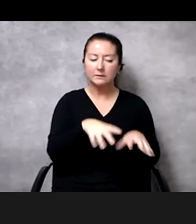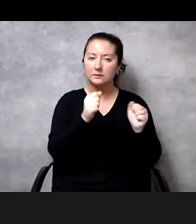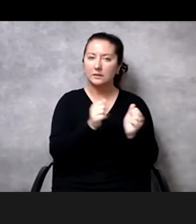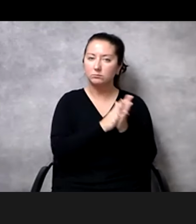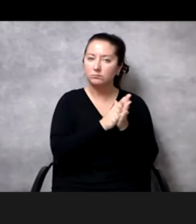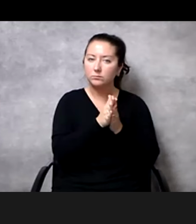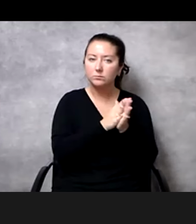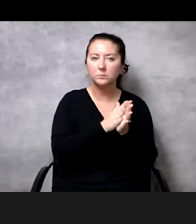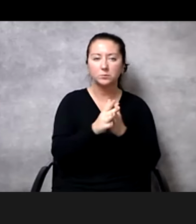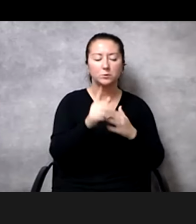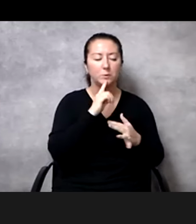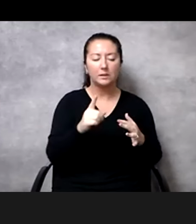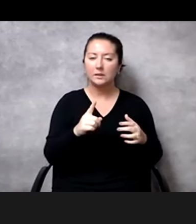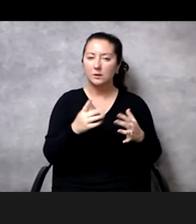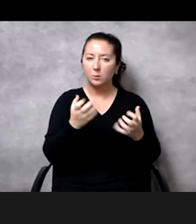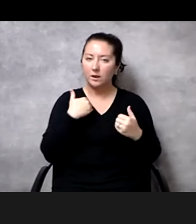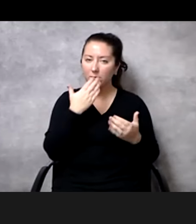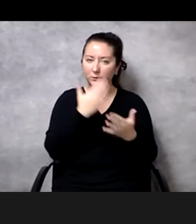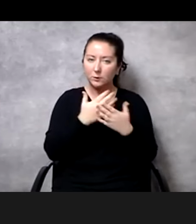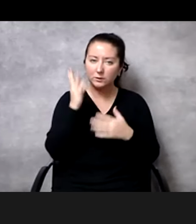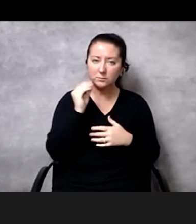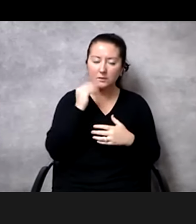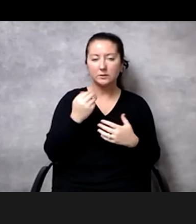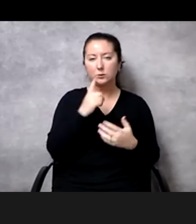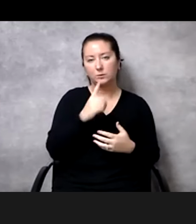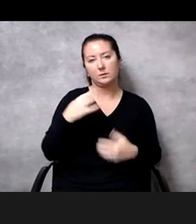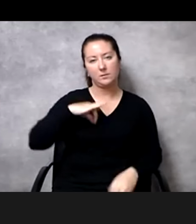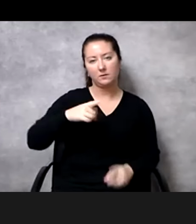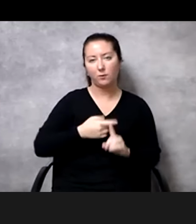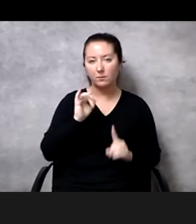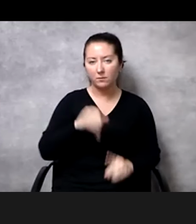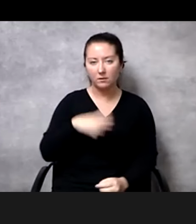really motivated to have an experience and make the most of an experience.